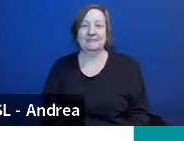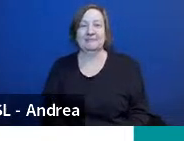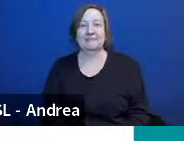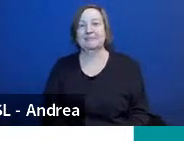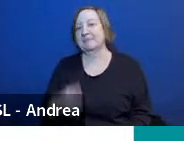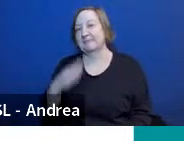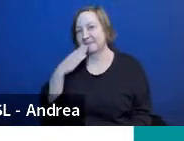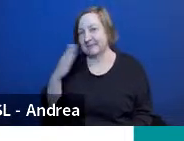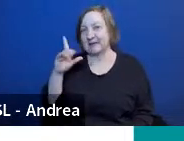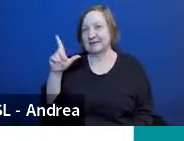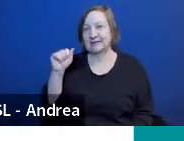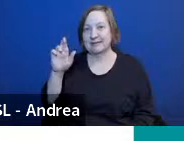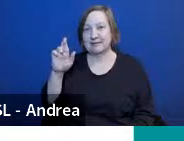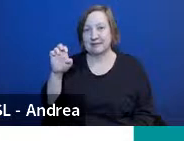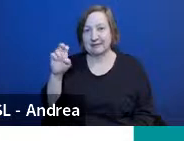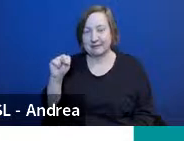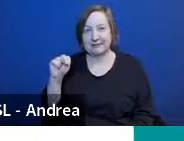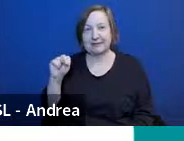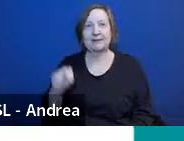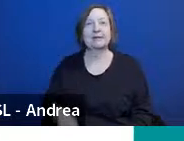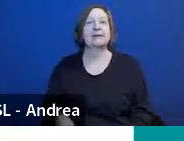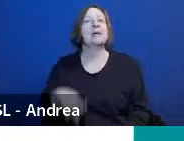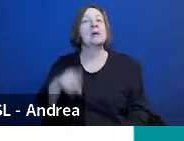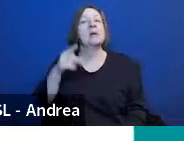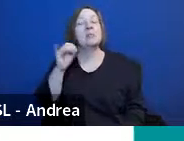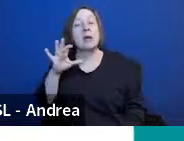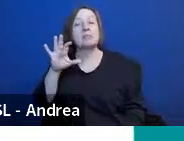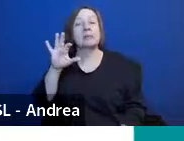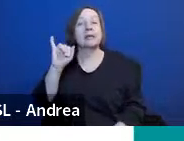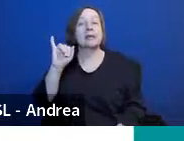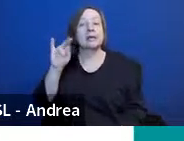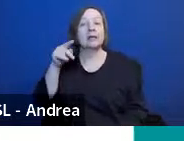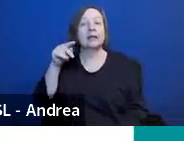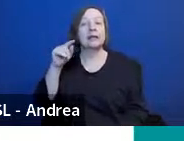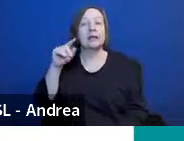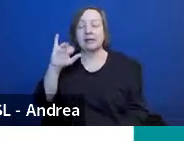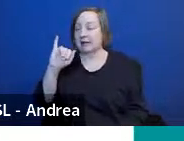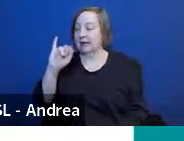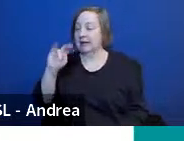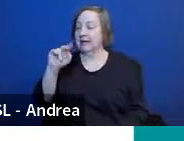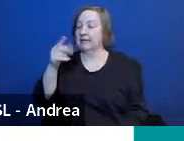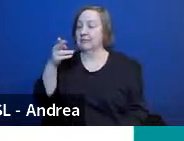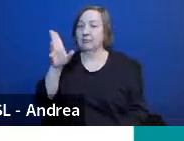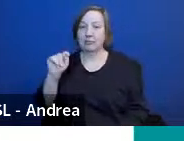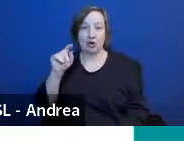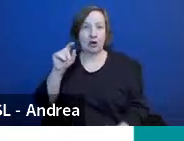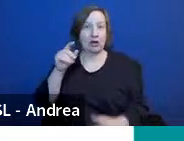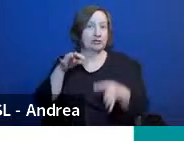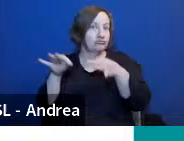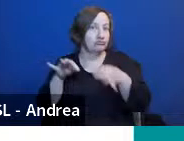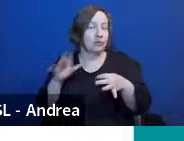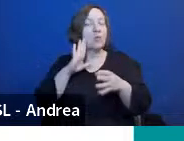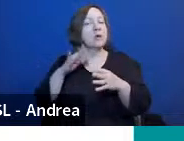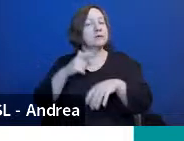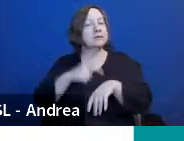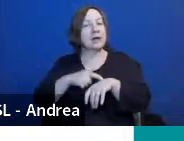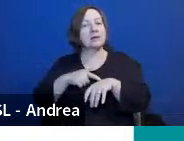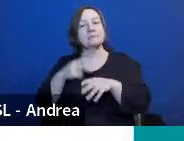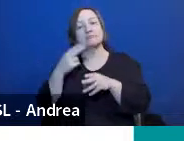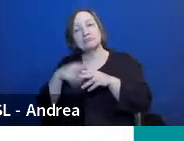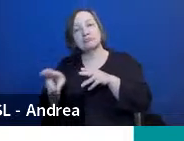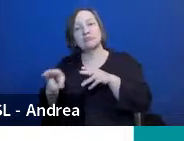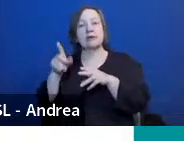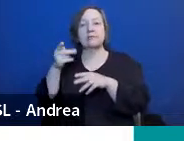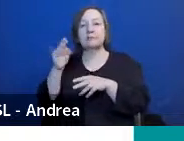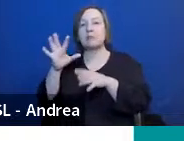Thanks, Lauren. Public input instructions. There'll be an opportunity to provide brief public input later in the